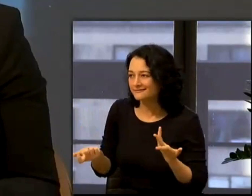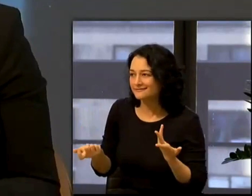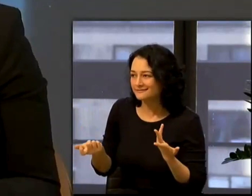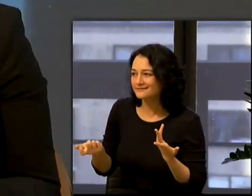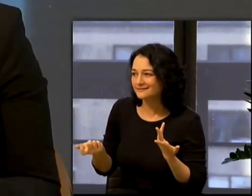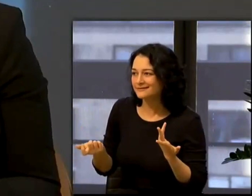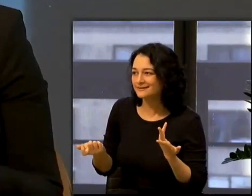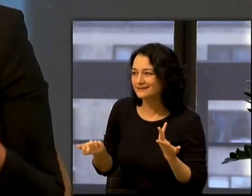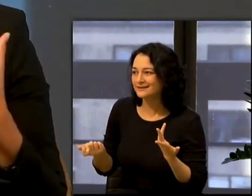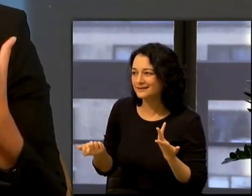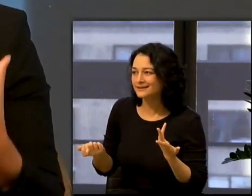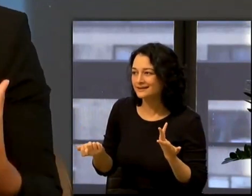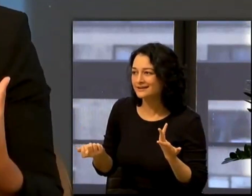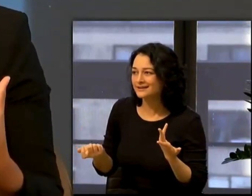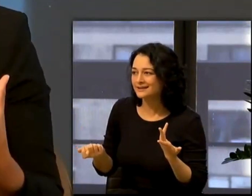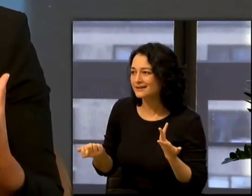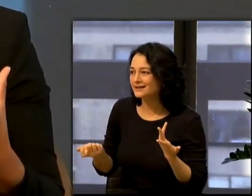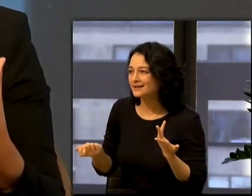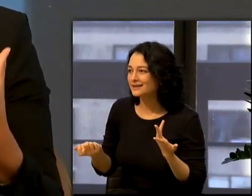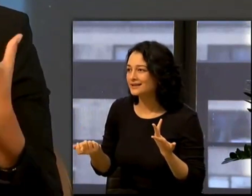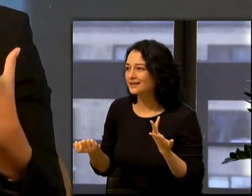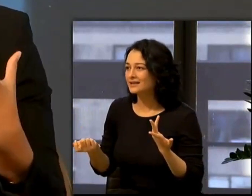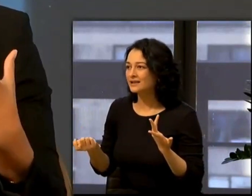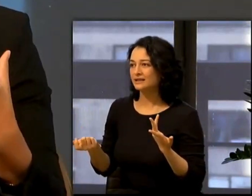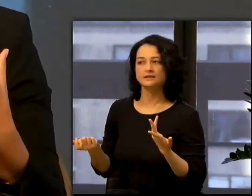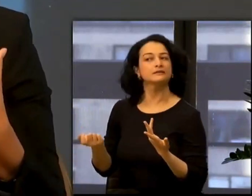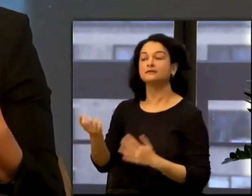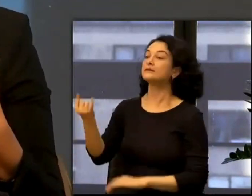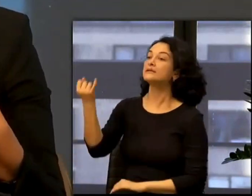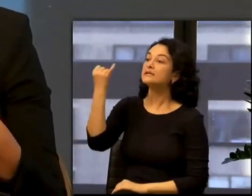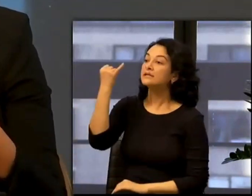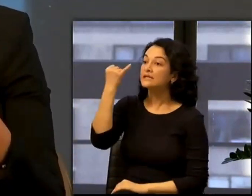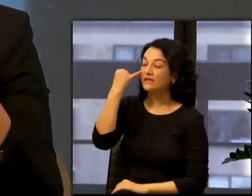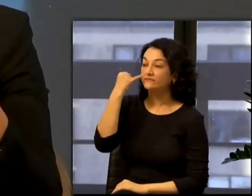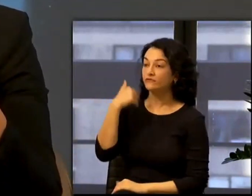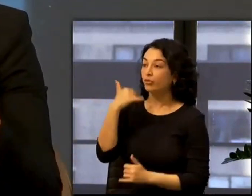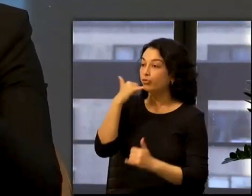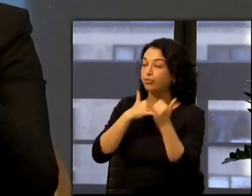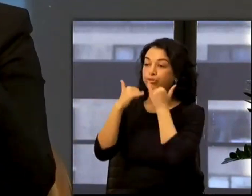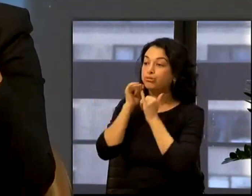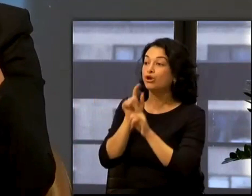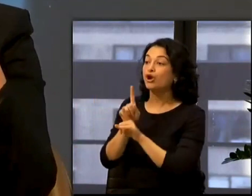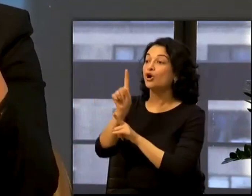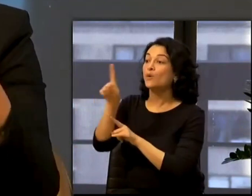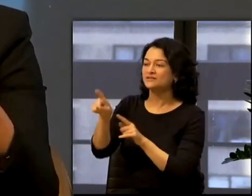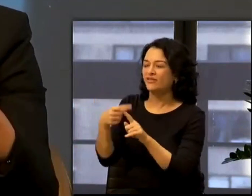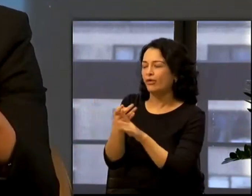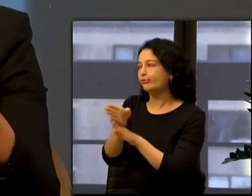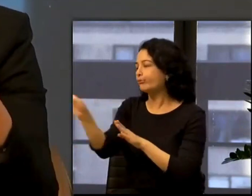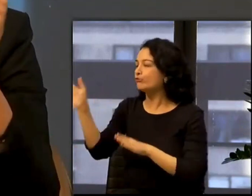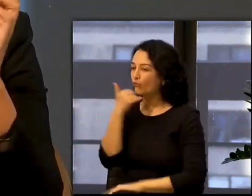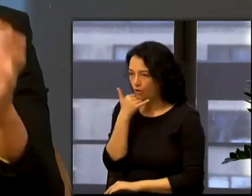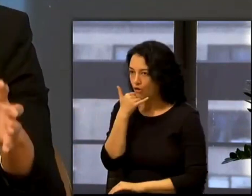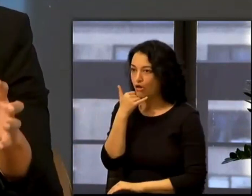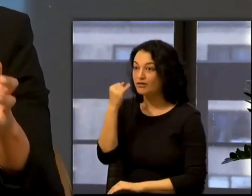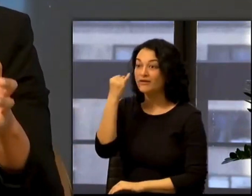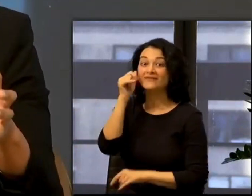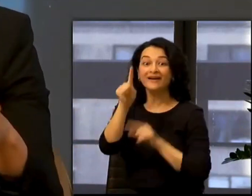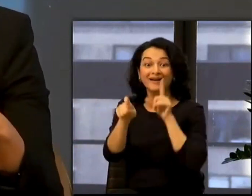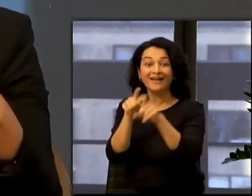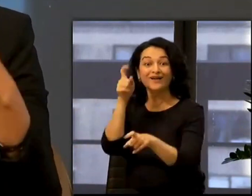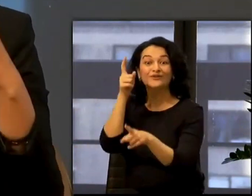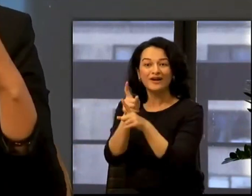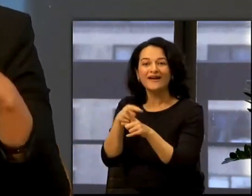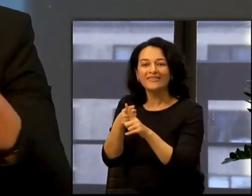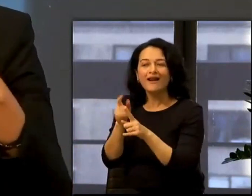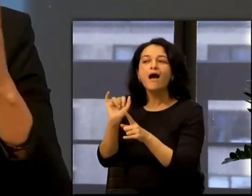focus, right? So there's that. And then beyond that, right? So, and this is just citing an example of one team that I've worked with, right?